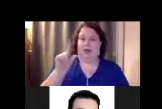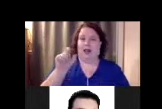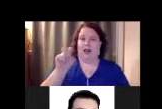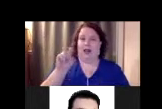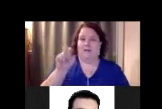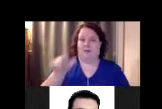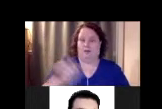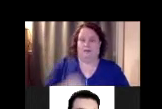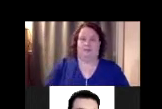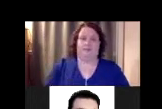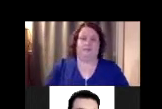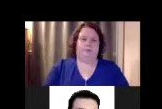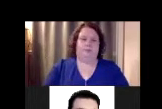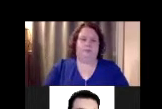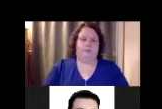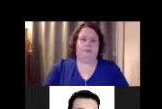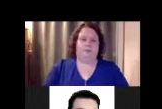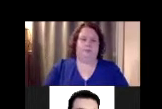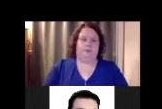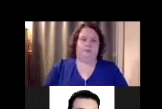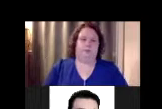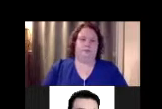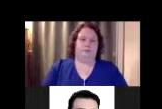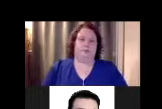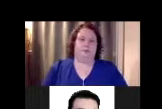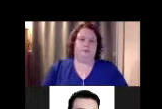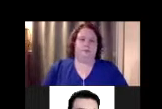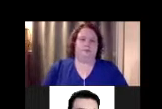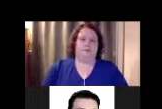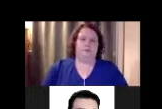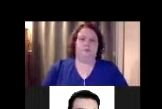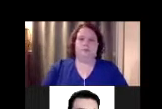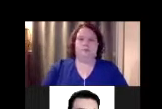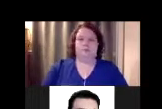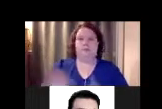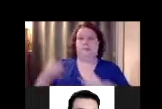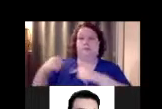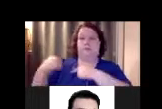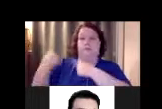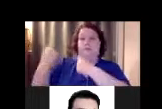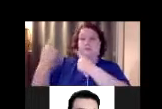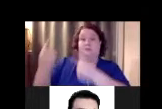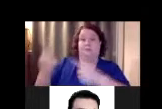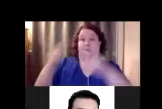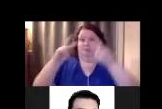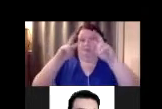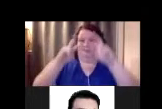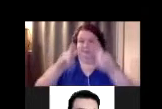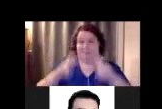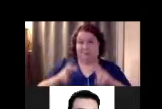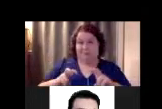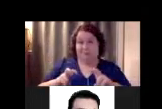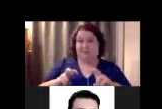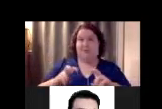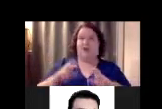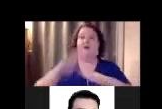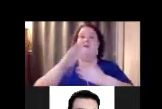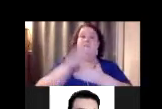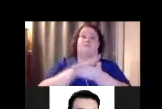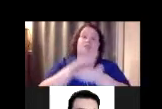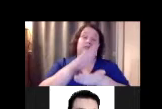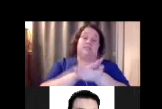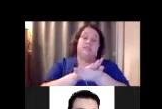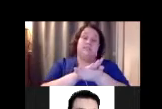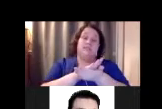look in the past, and we really look at all the things that we've covered, from the facility condition assessment, the